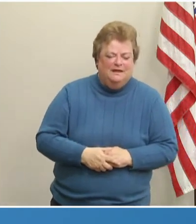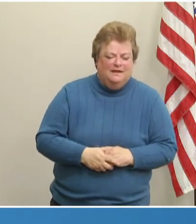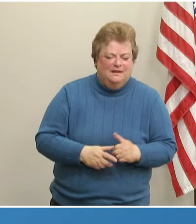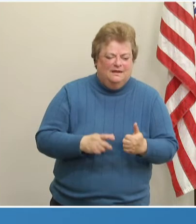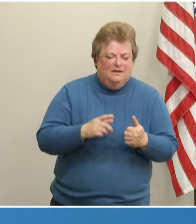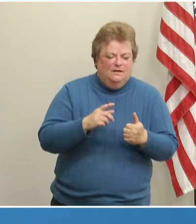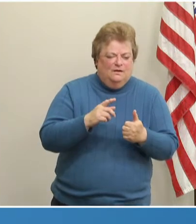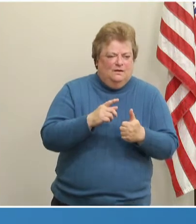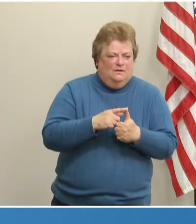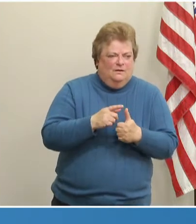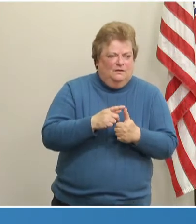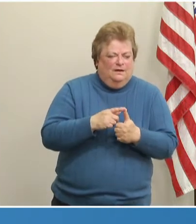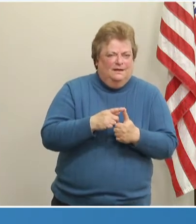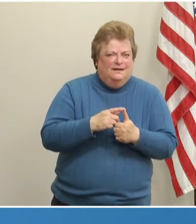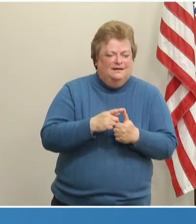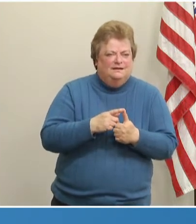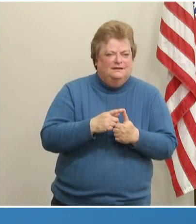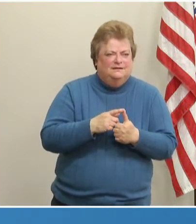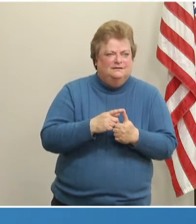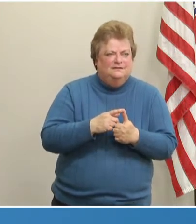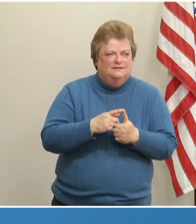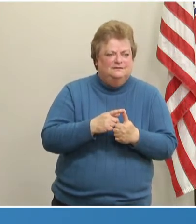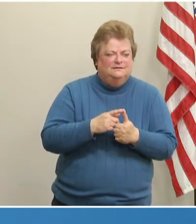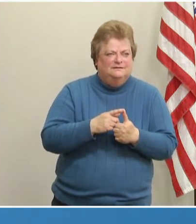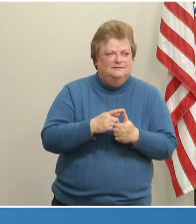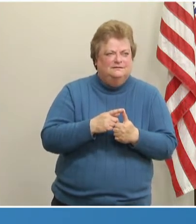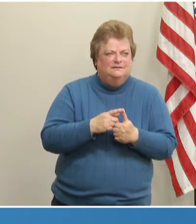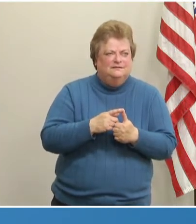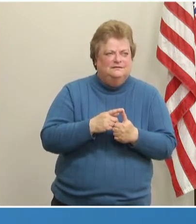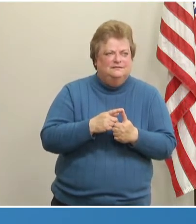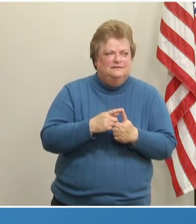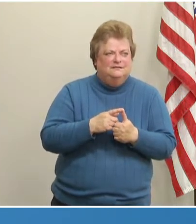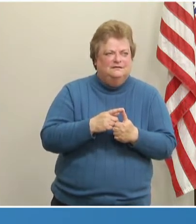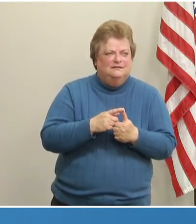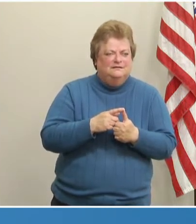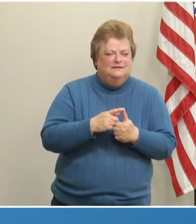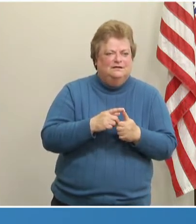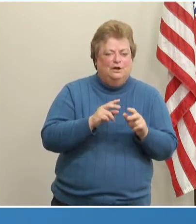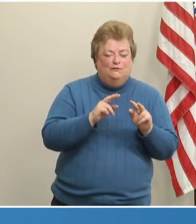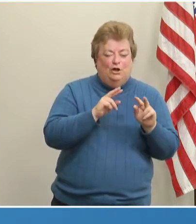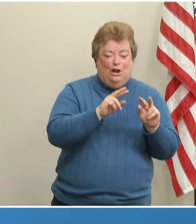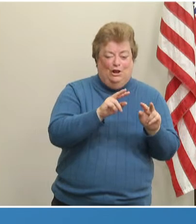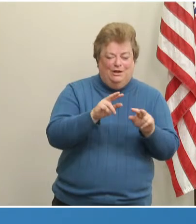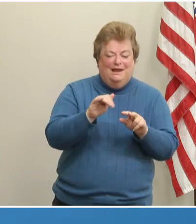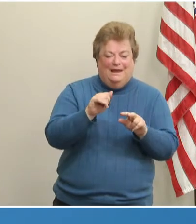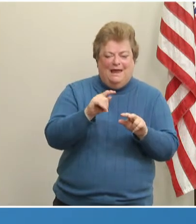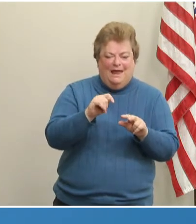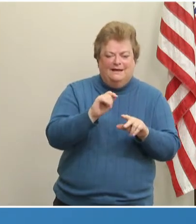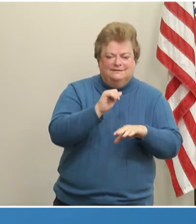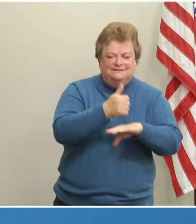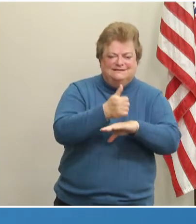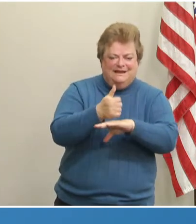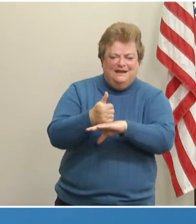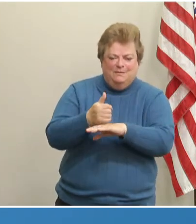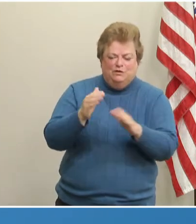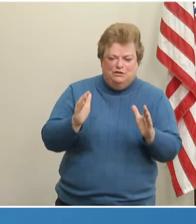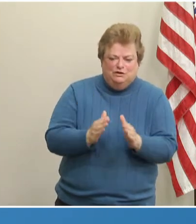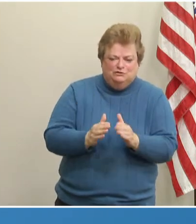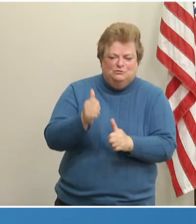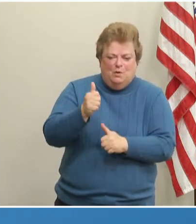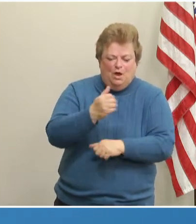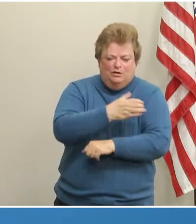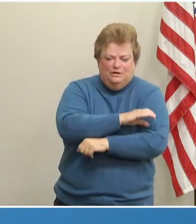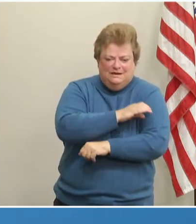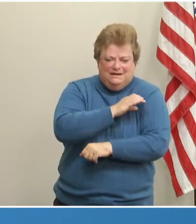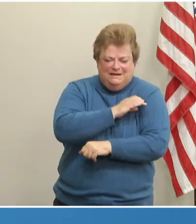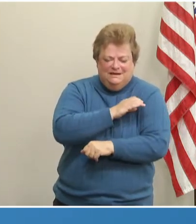guys considered, I know you've sort of moved toward these smaller clinics, going to where people are, so that's kind of a change from